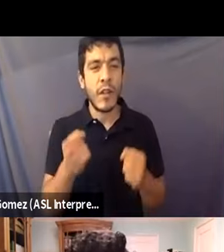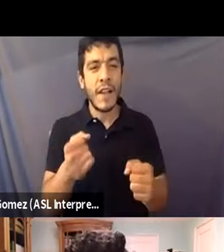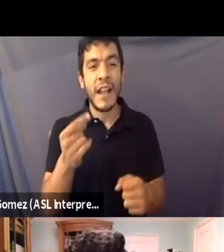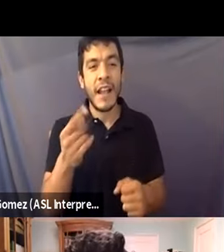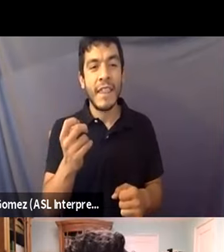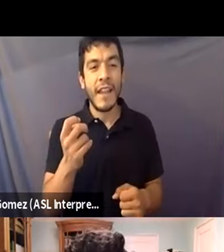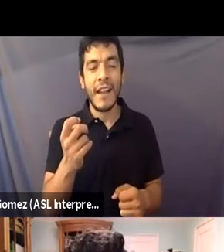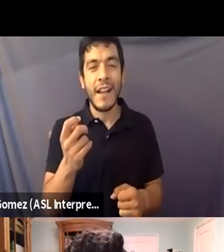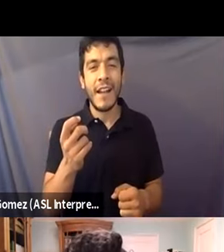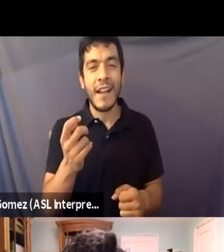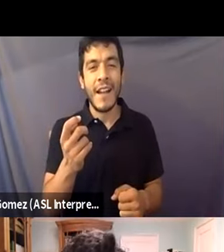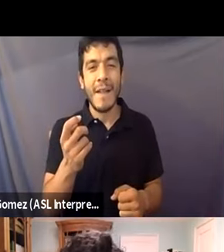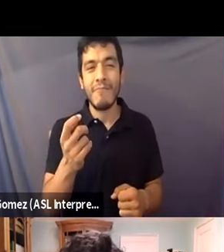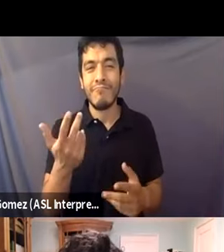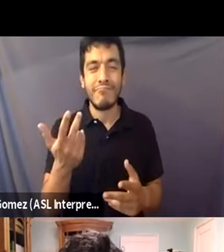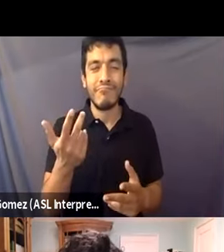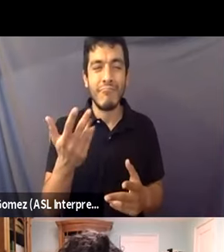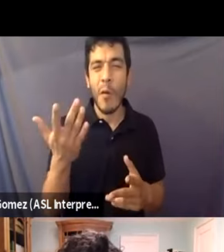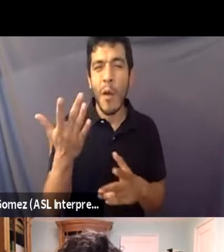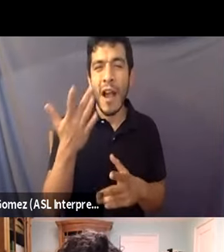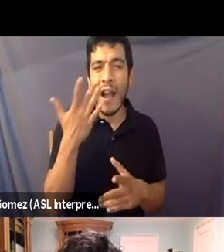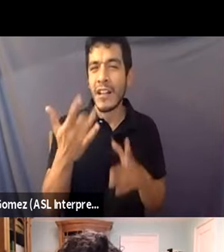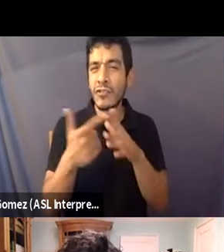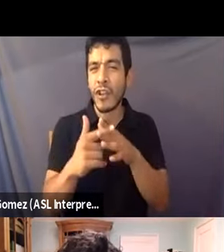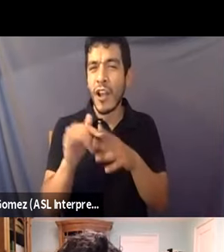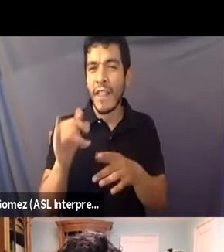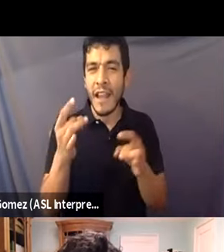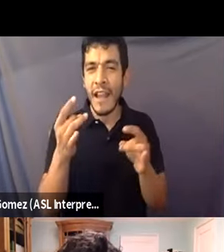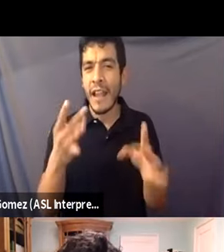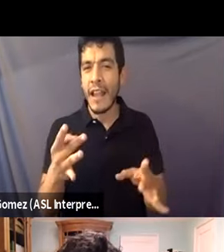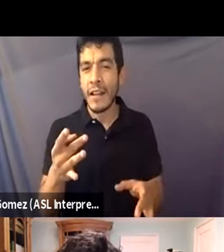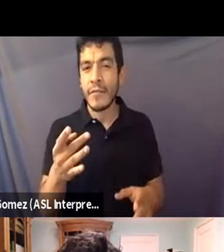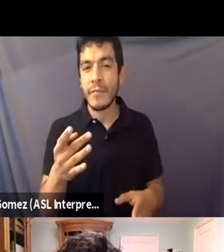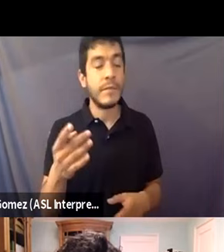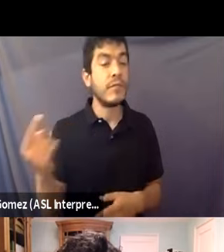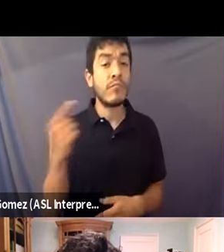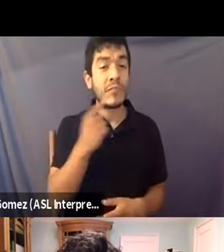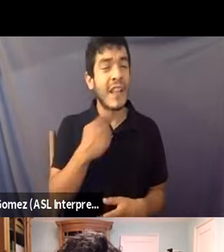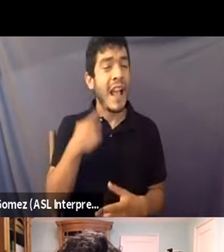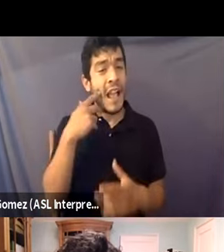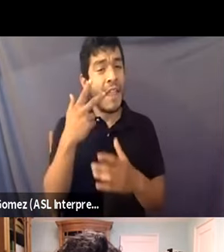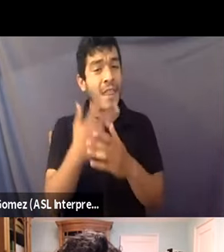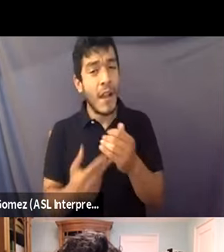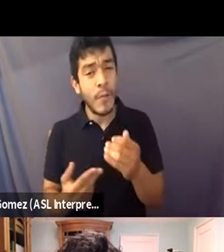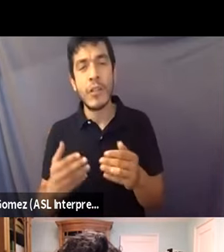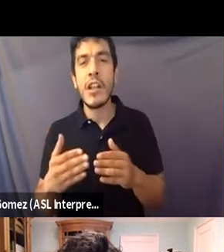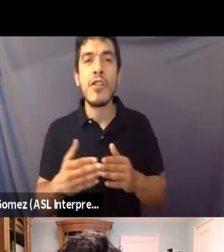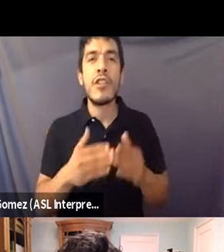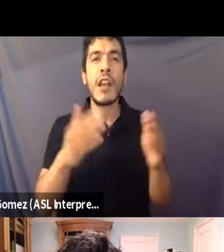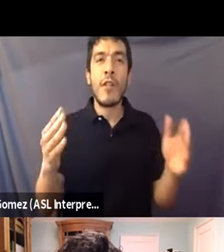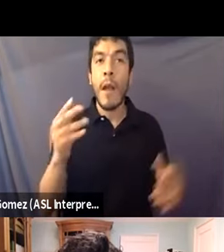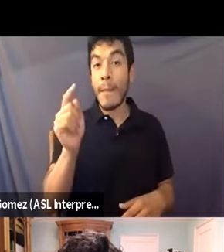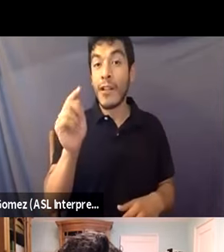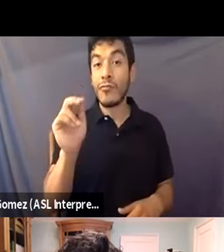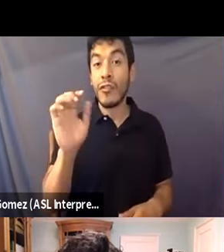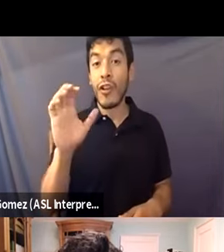What do you think? It's a combination of, you know, sort of general patriarchy, it's a combination of